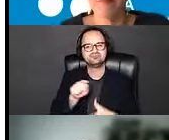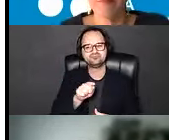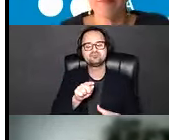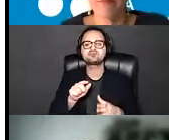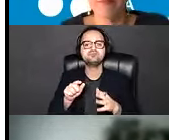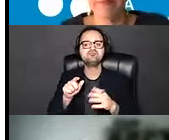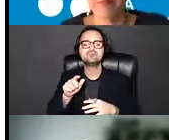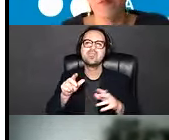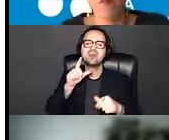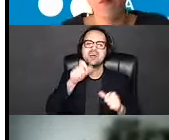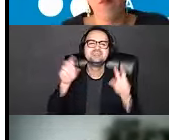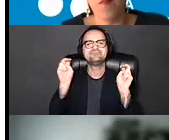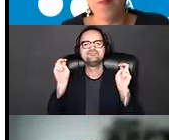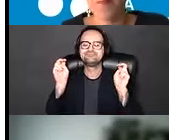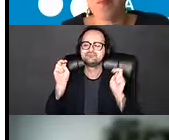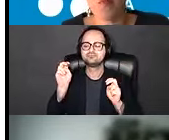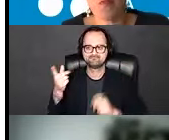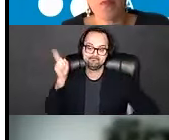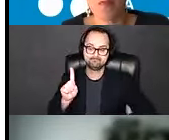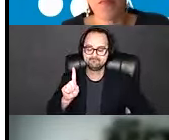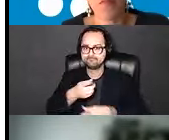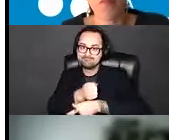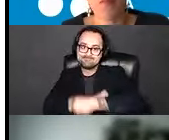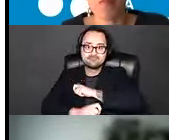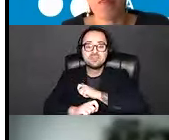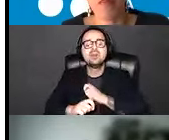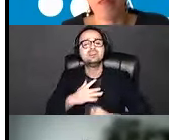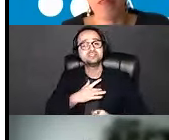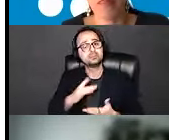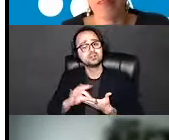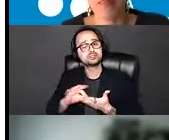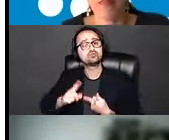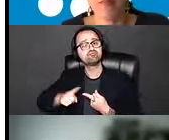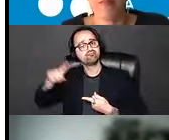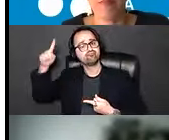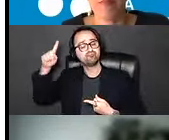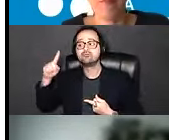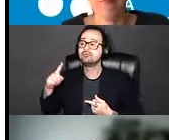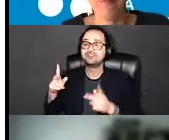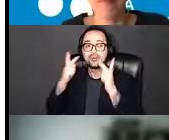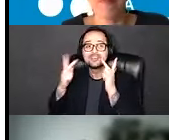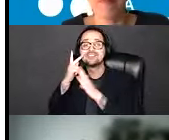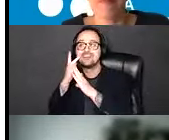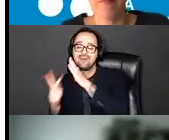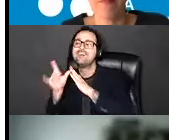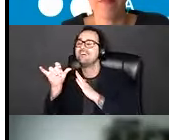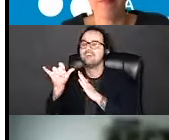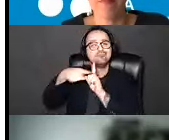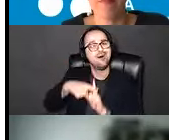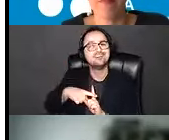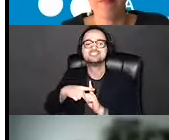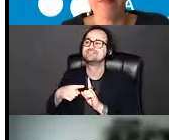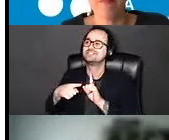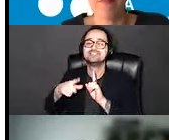not necessarily still on the front lines, the scores are higher, because generally we're feeling, like there's light at the end of the tunnel. We're going through, it's not